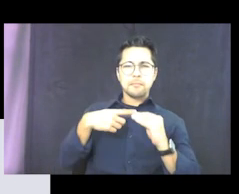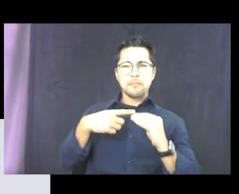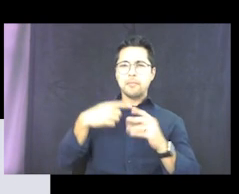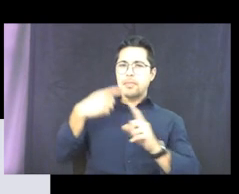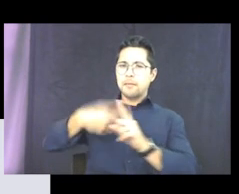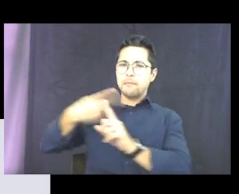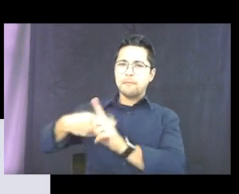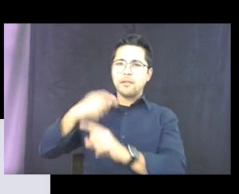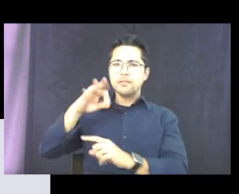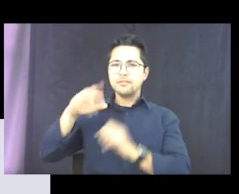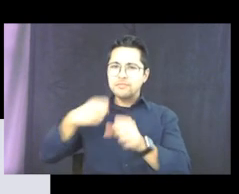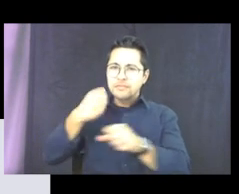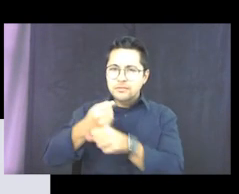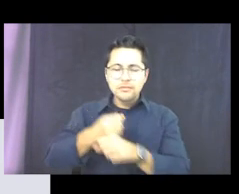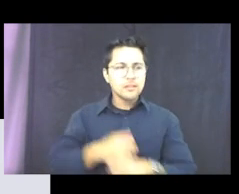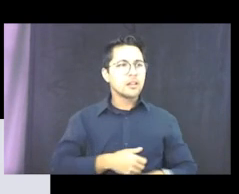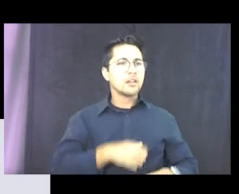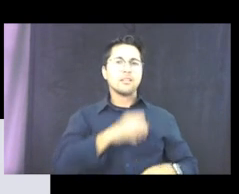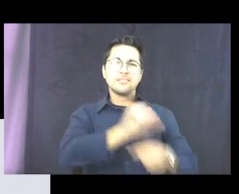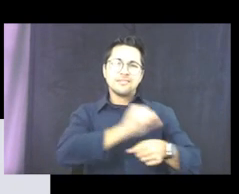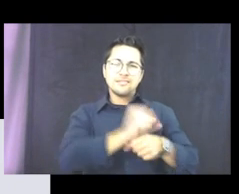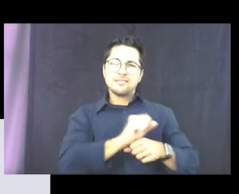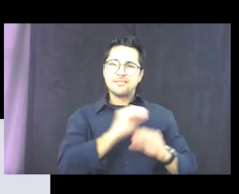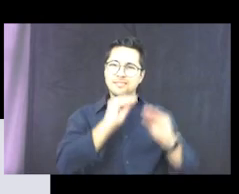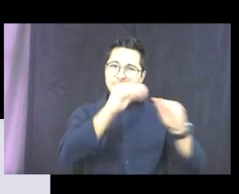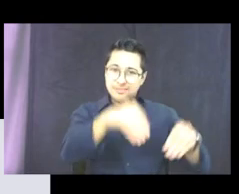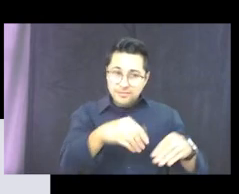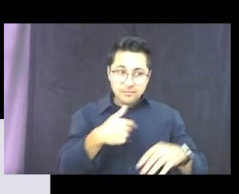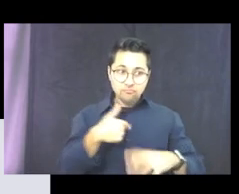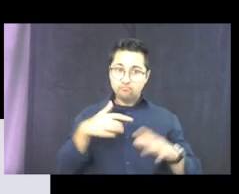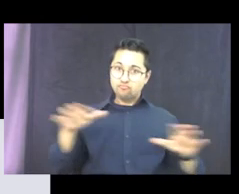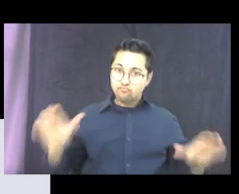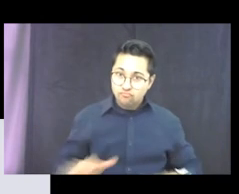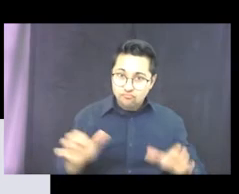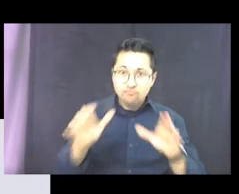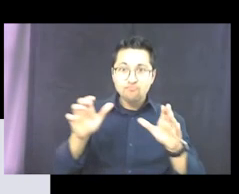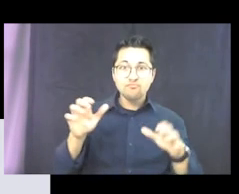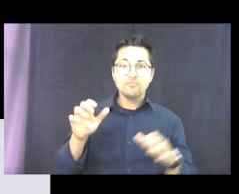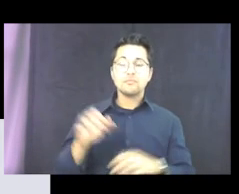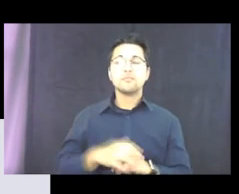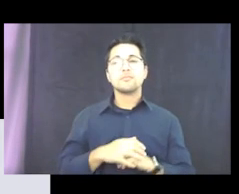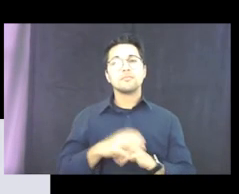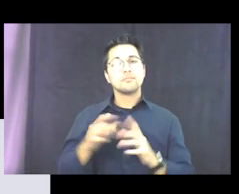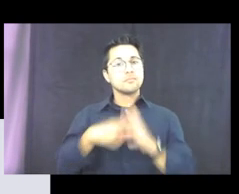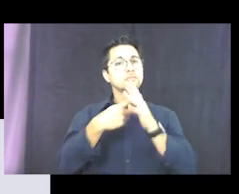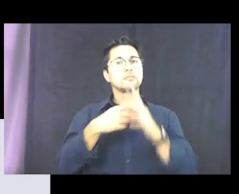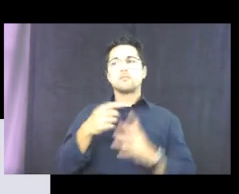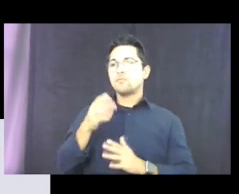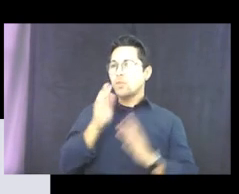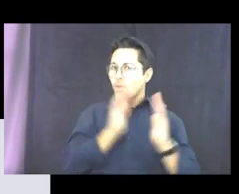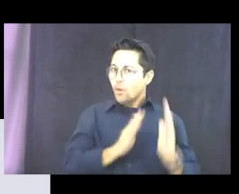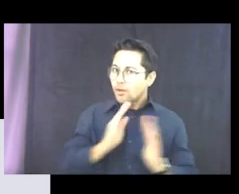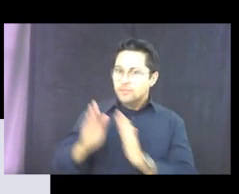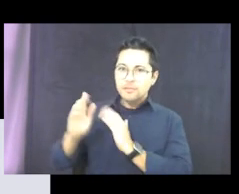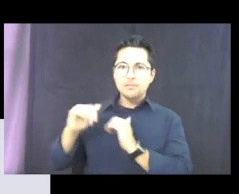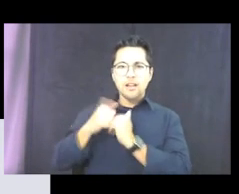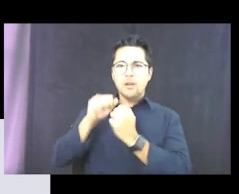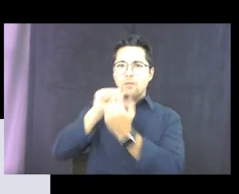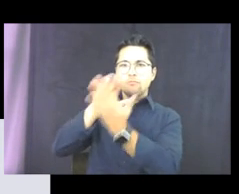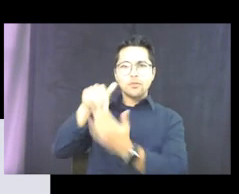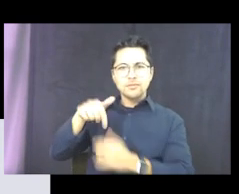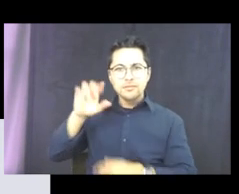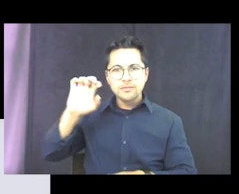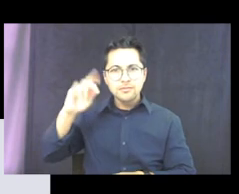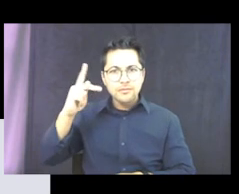of the year? Task initiation, will I take action and start the task? Organization, how I approach this task,